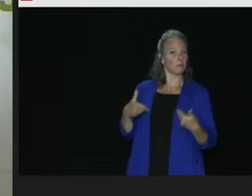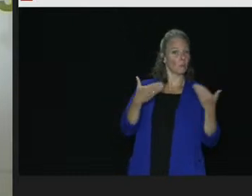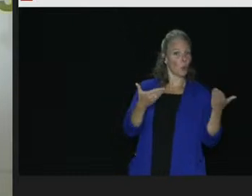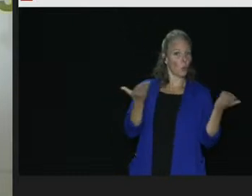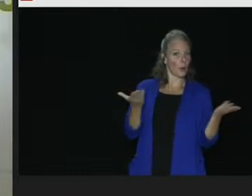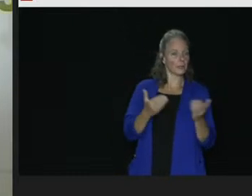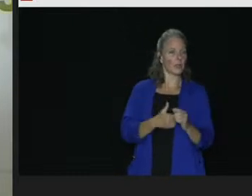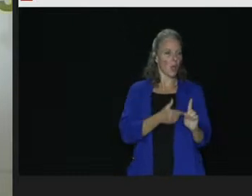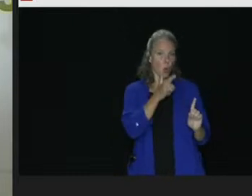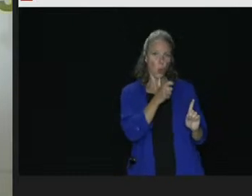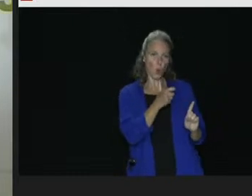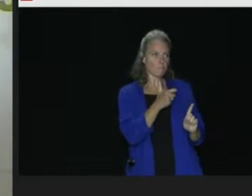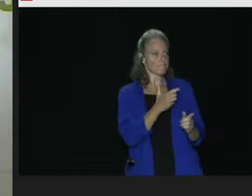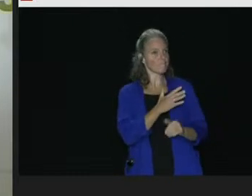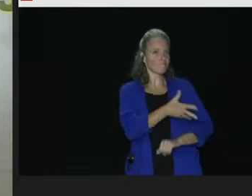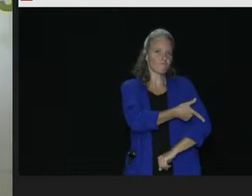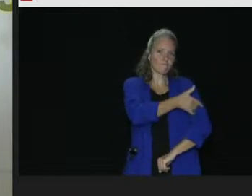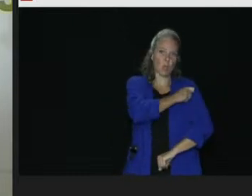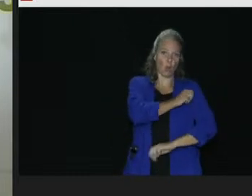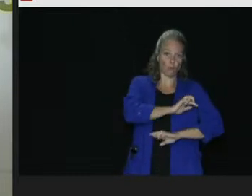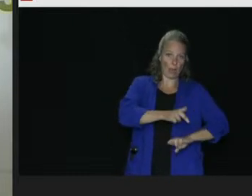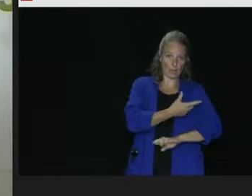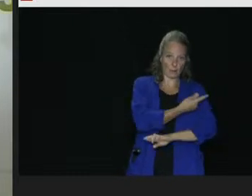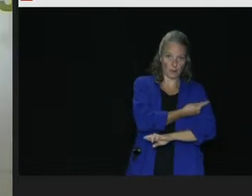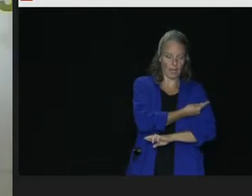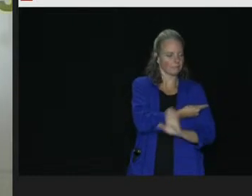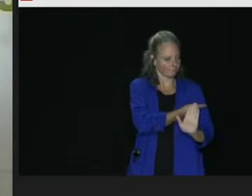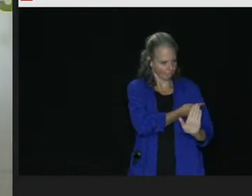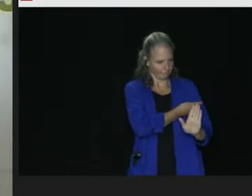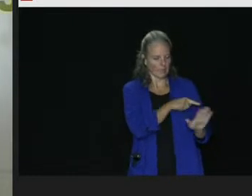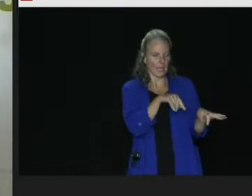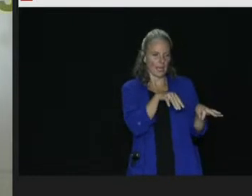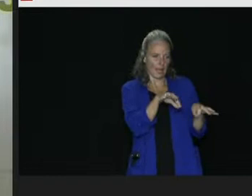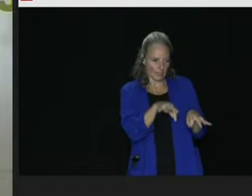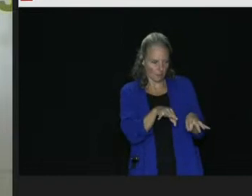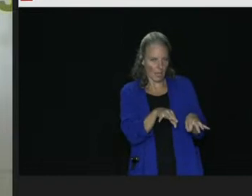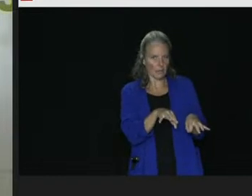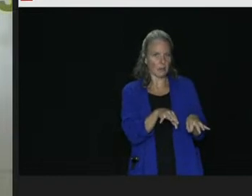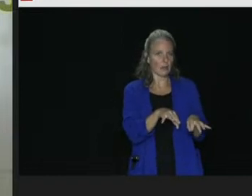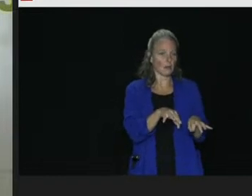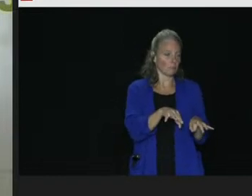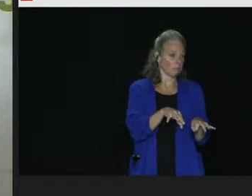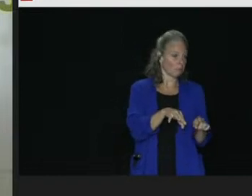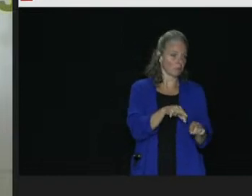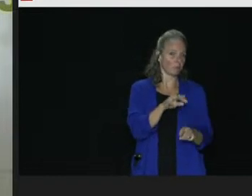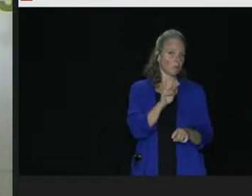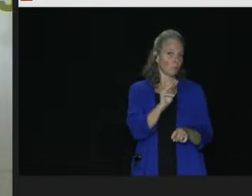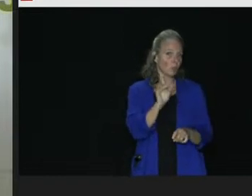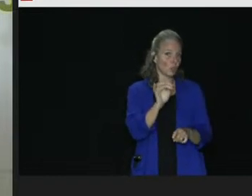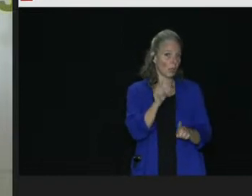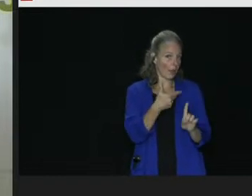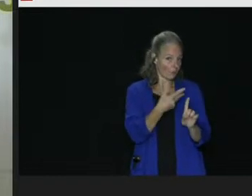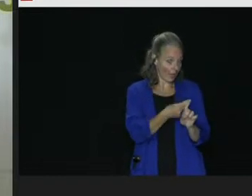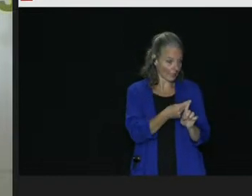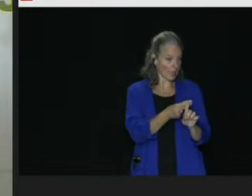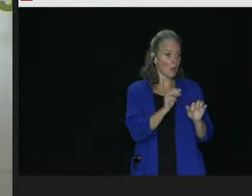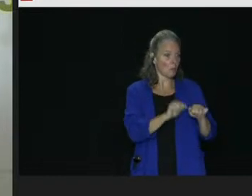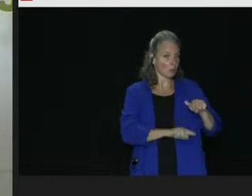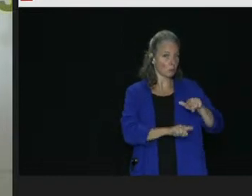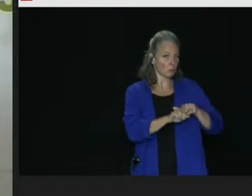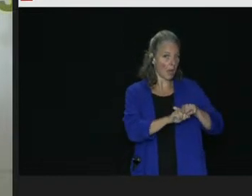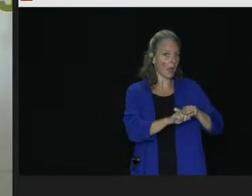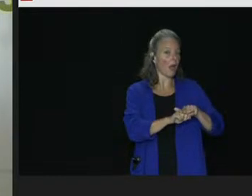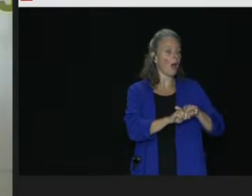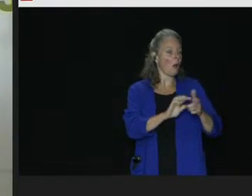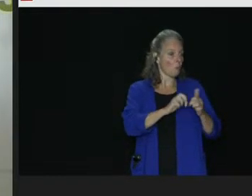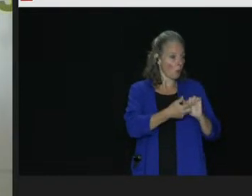the risk of adverse effects such as myocarditis, but that the Moderna